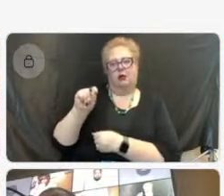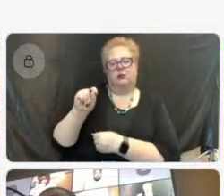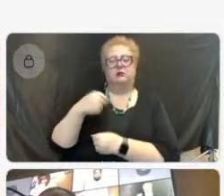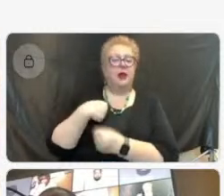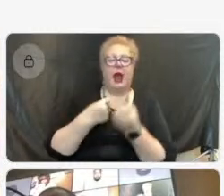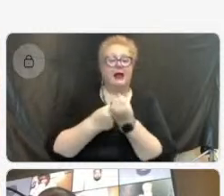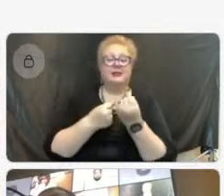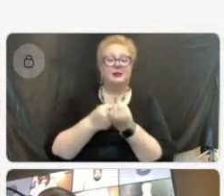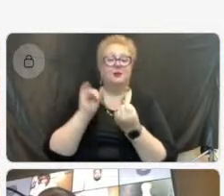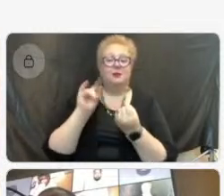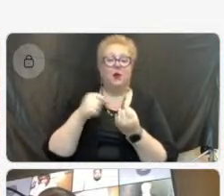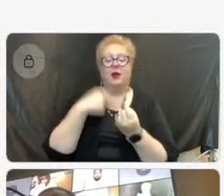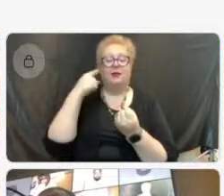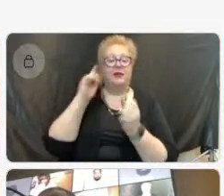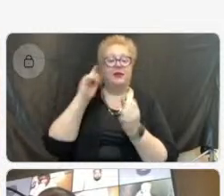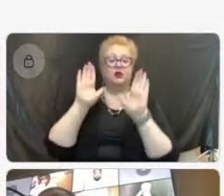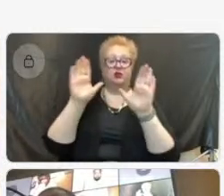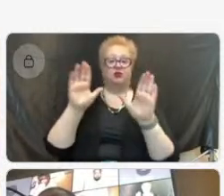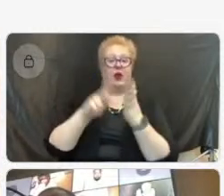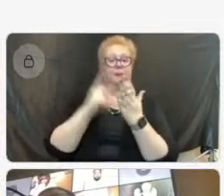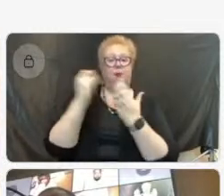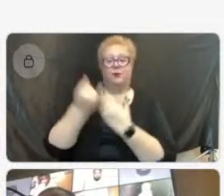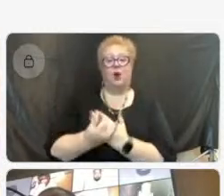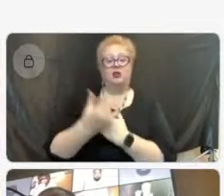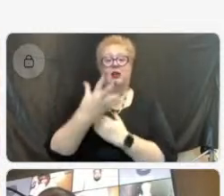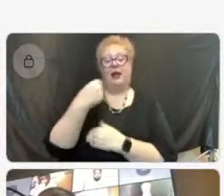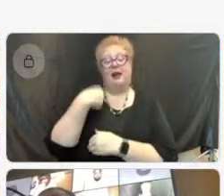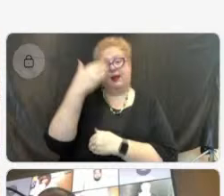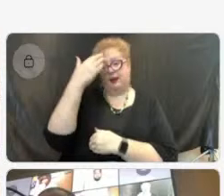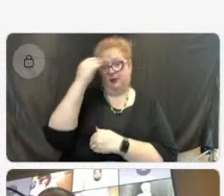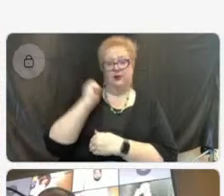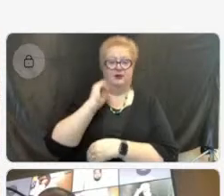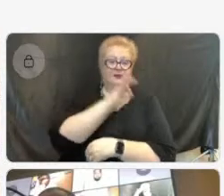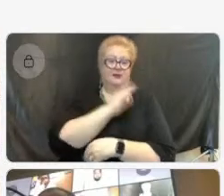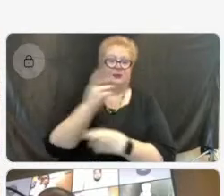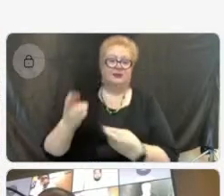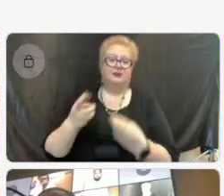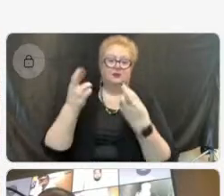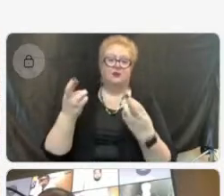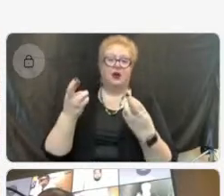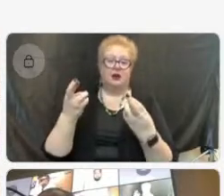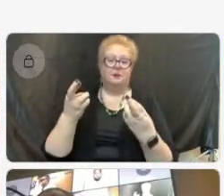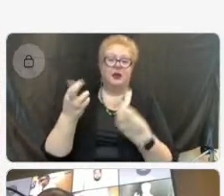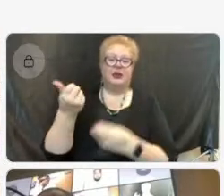it's a great project, and I know staff has recommended denial of it.